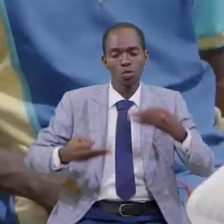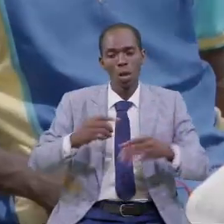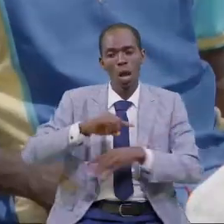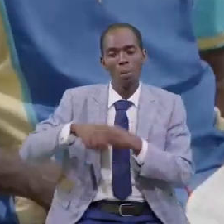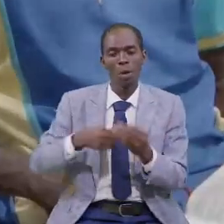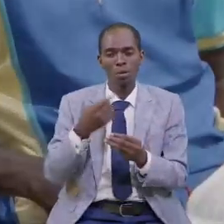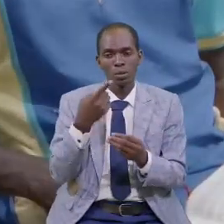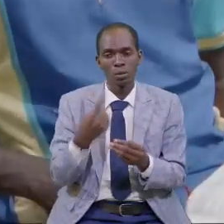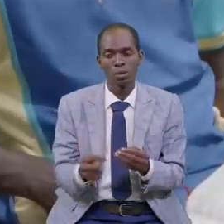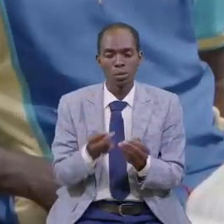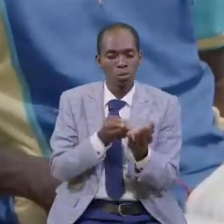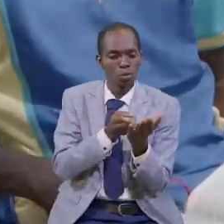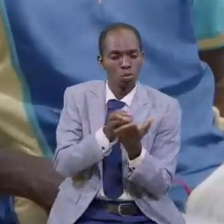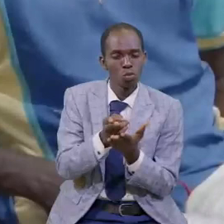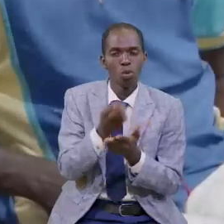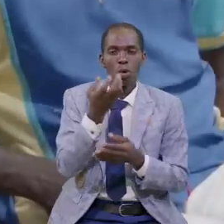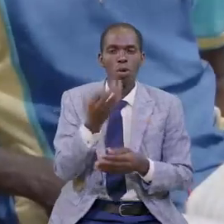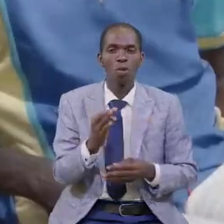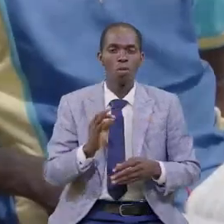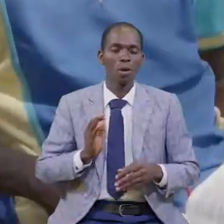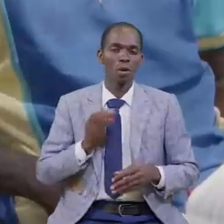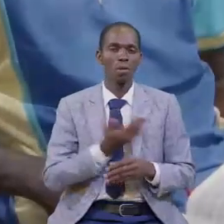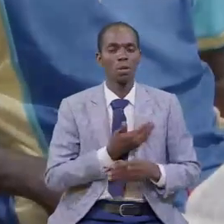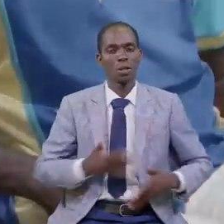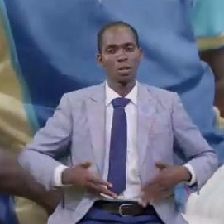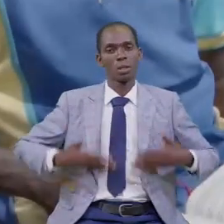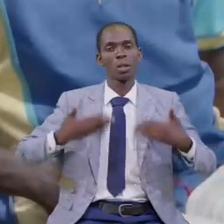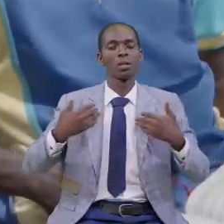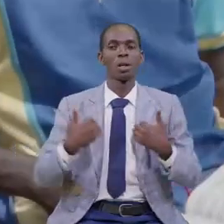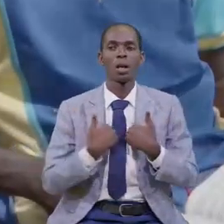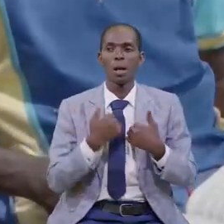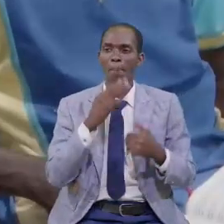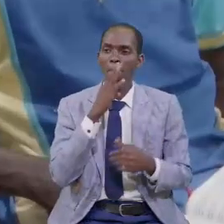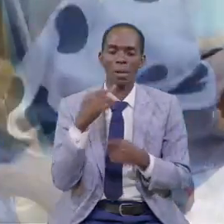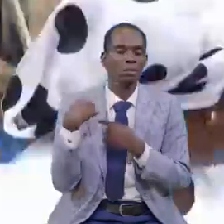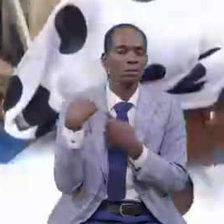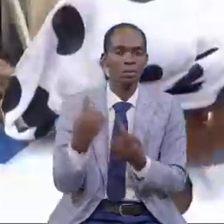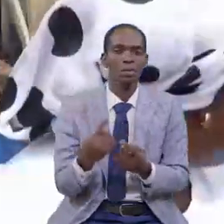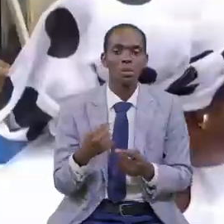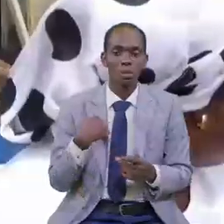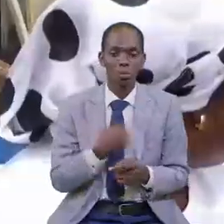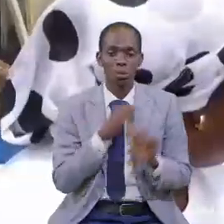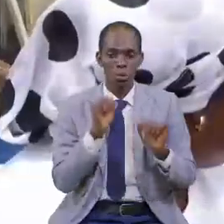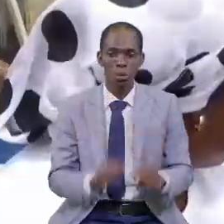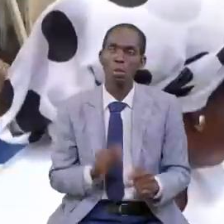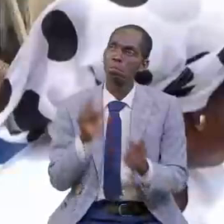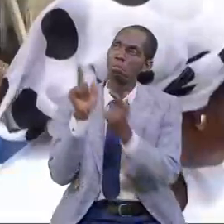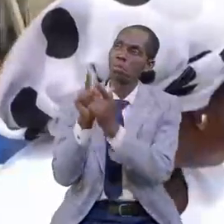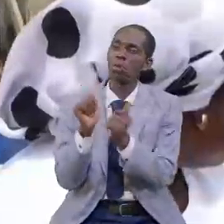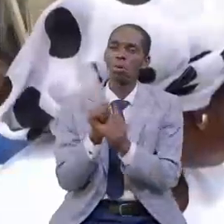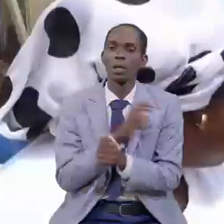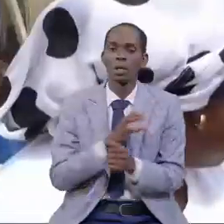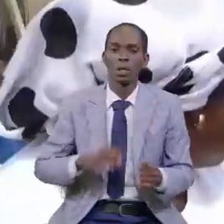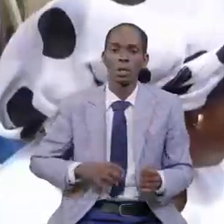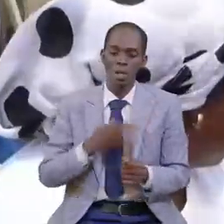what our lives have been. We can come to him today and allow him to take away